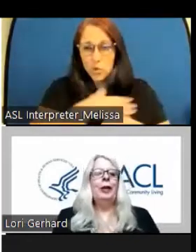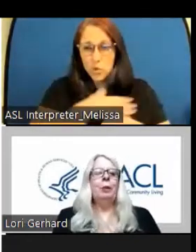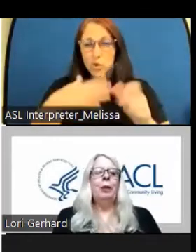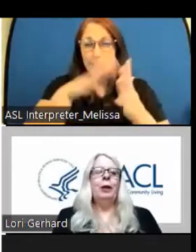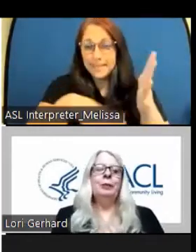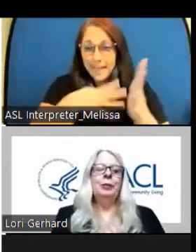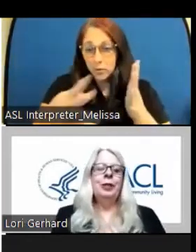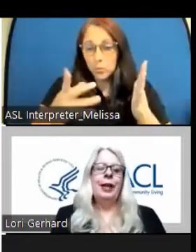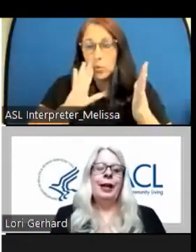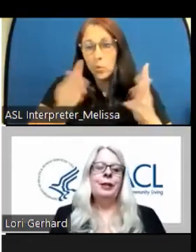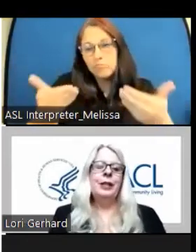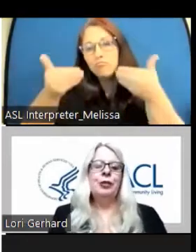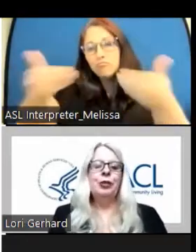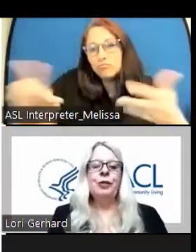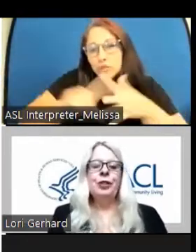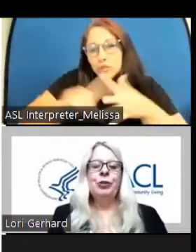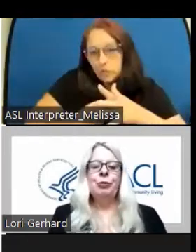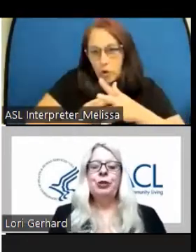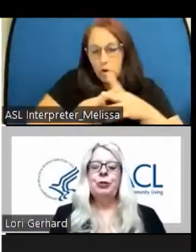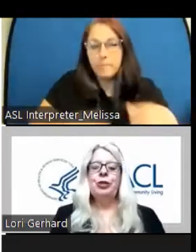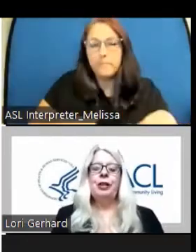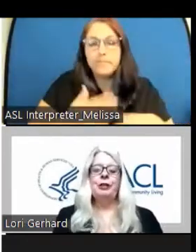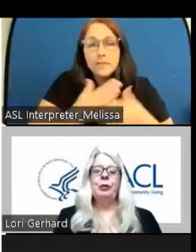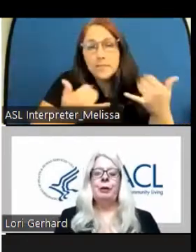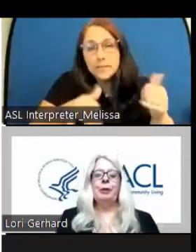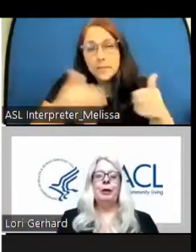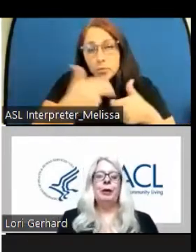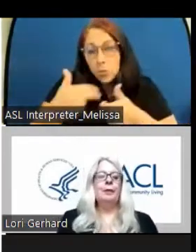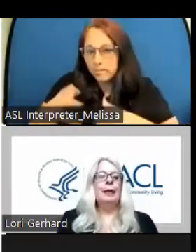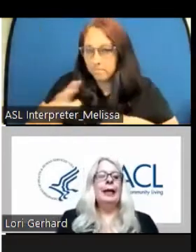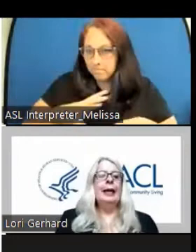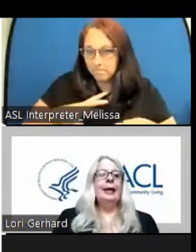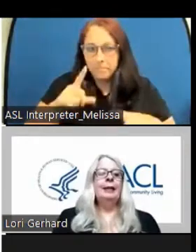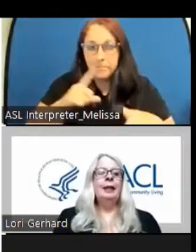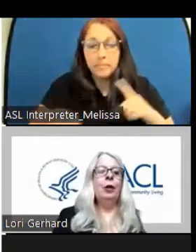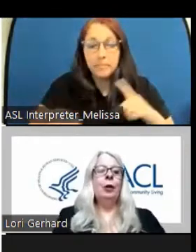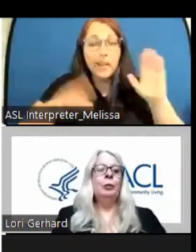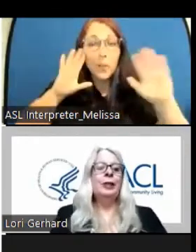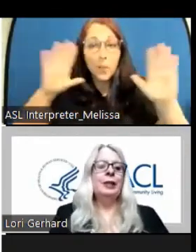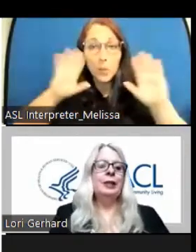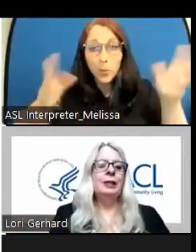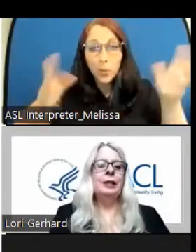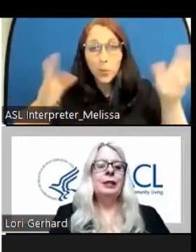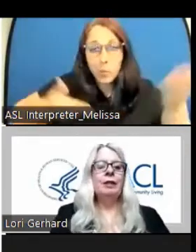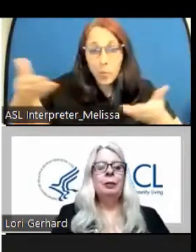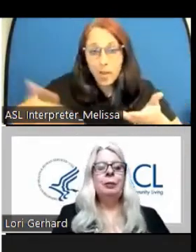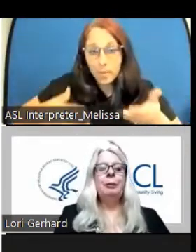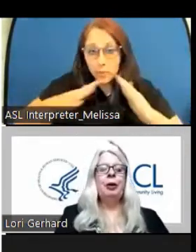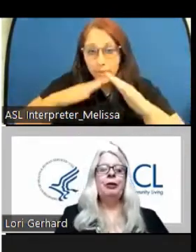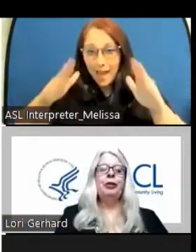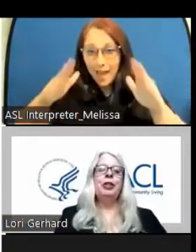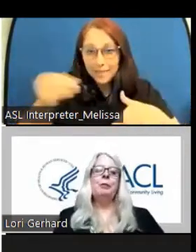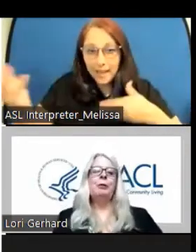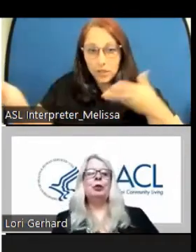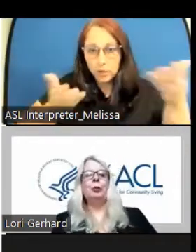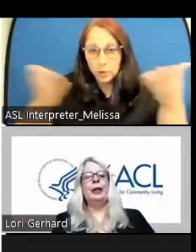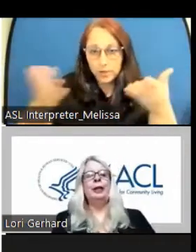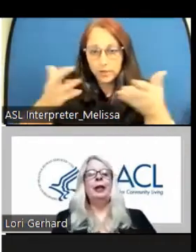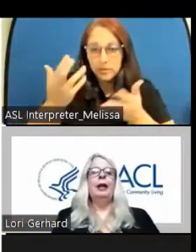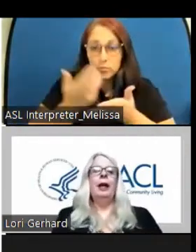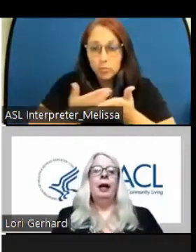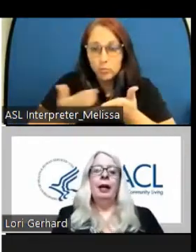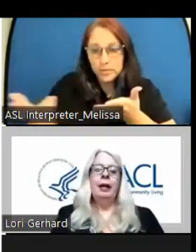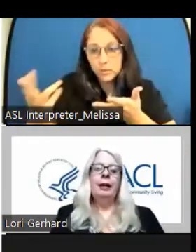Hello and welcome to the Housing and Services Resource Center's webinar, Ending Homelessness, Developing Partnerships